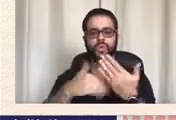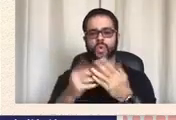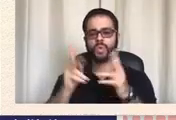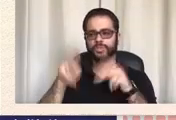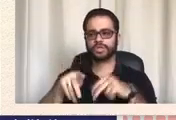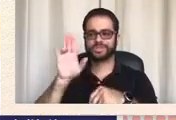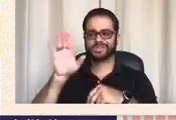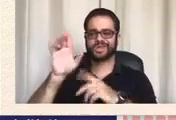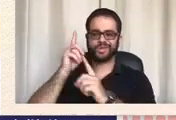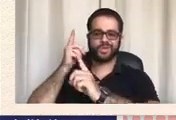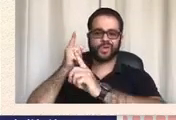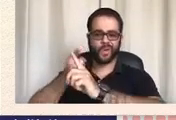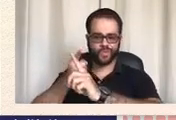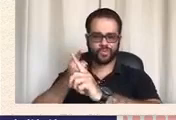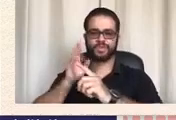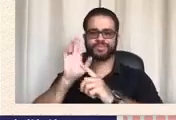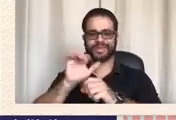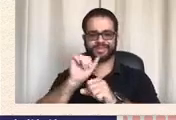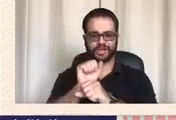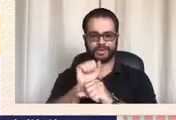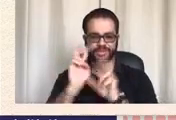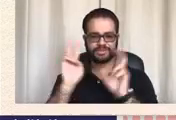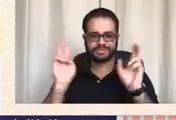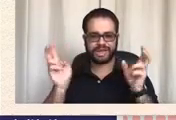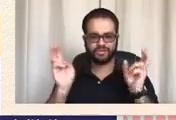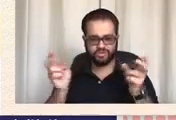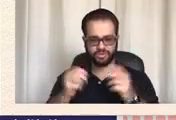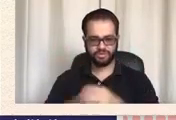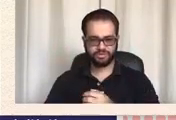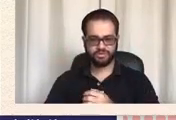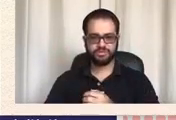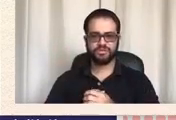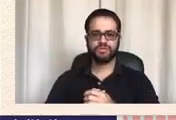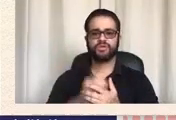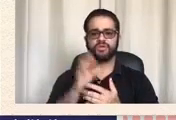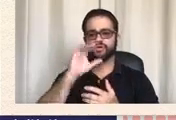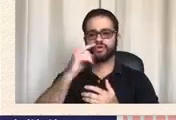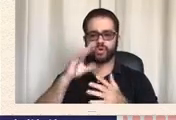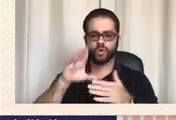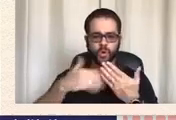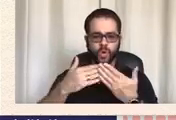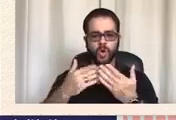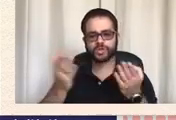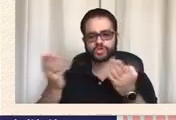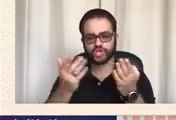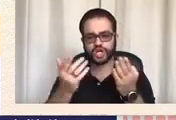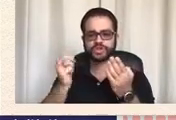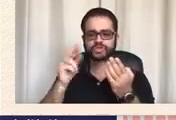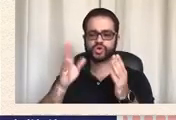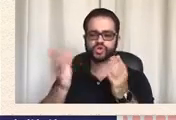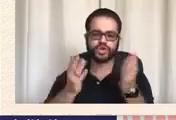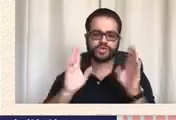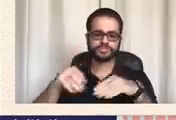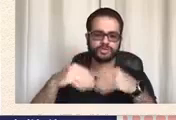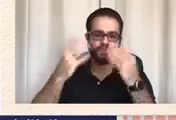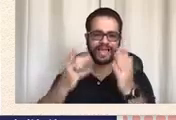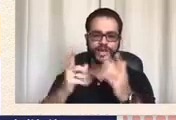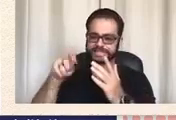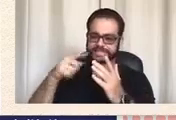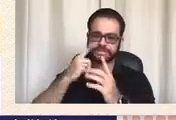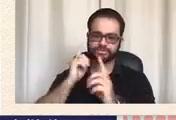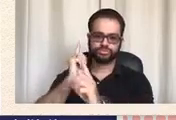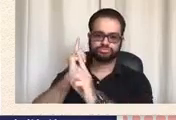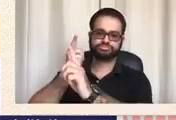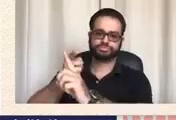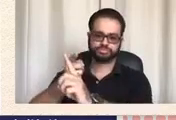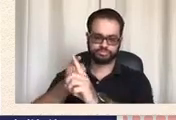that job title. We're looking at the services or service providers needed to reach that employment outcome, the time frames